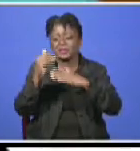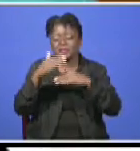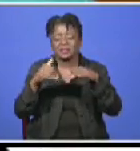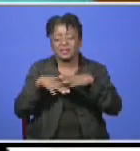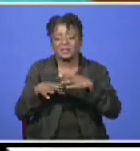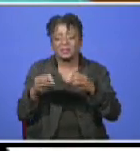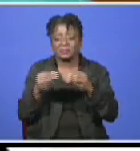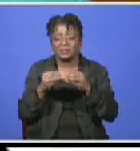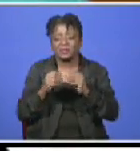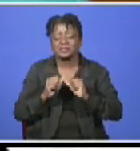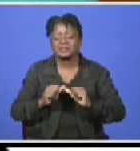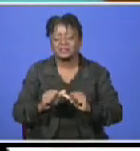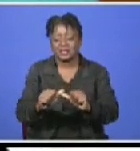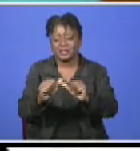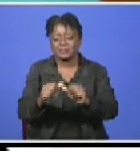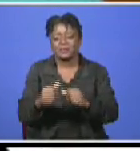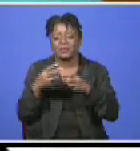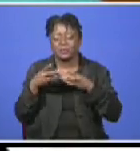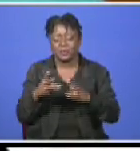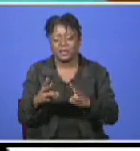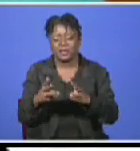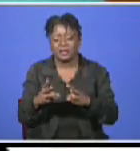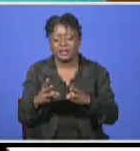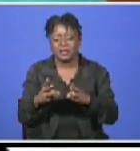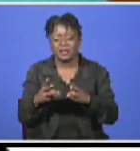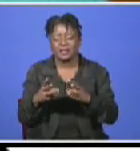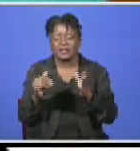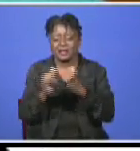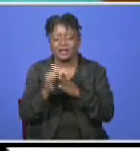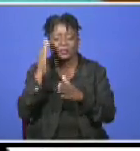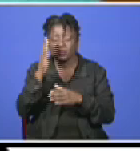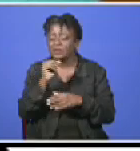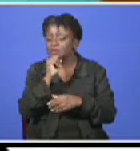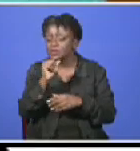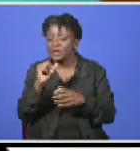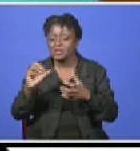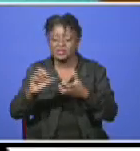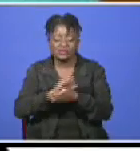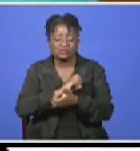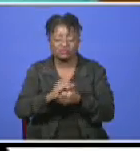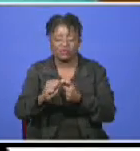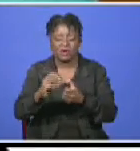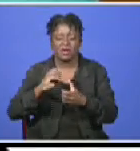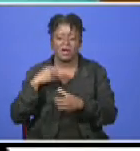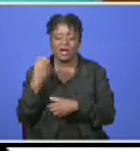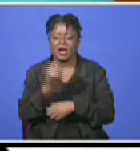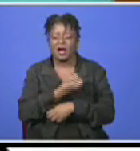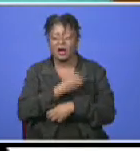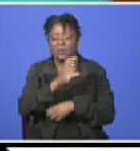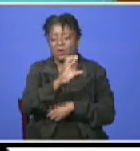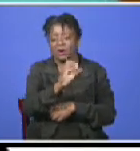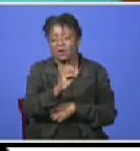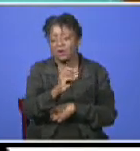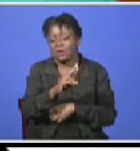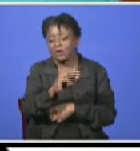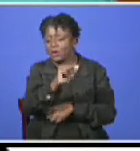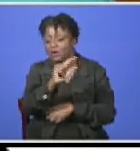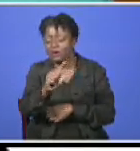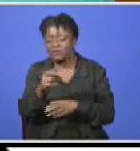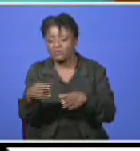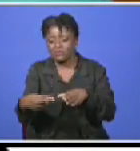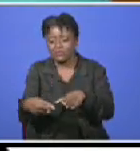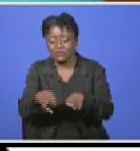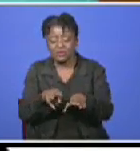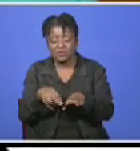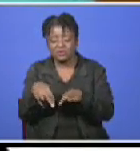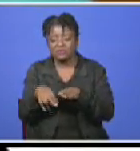sustainable way, that's not a pier, that will not destroy our coral reefs and our marine habitats, that we can